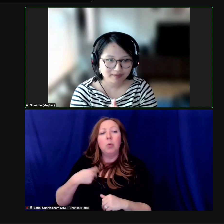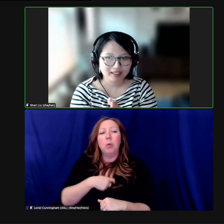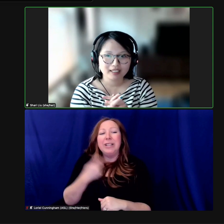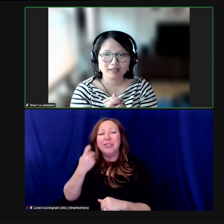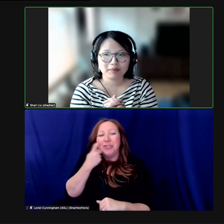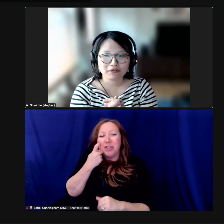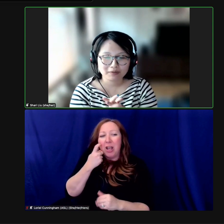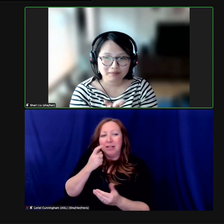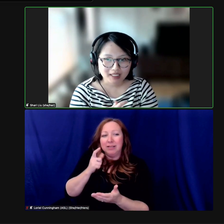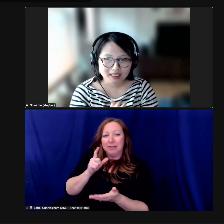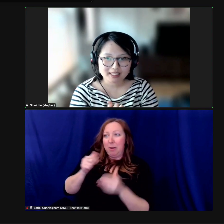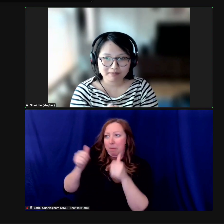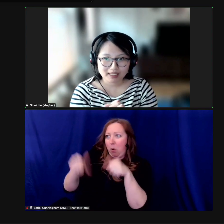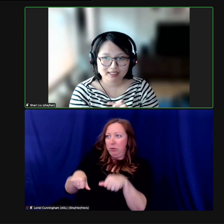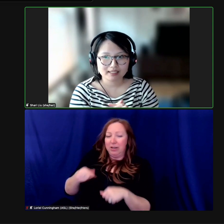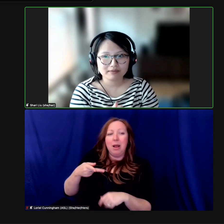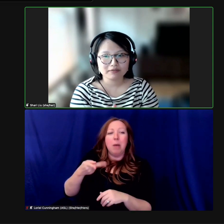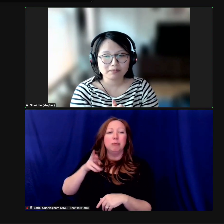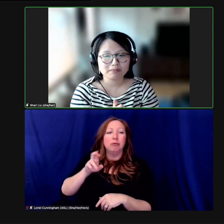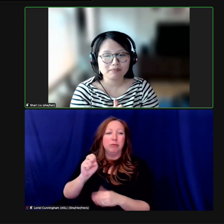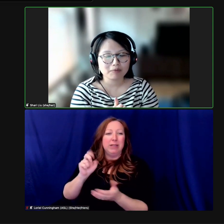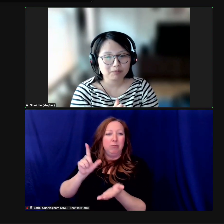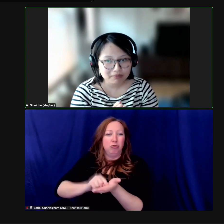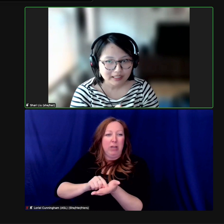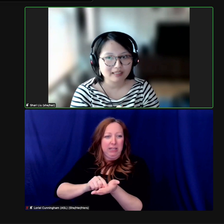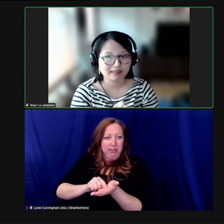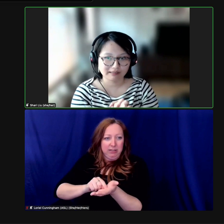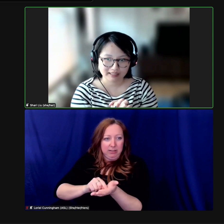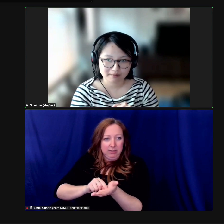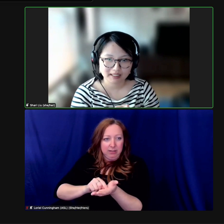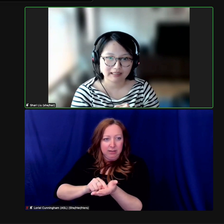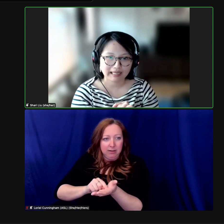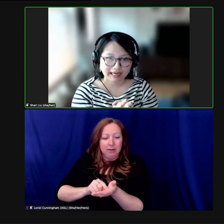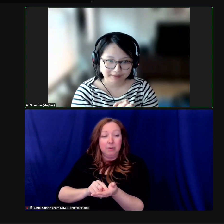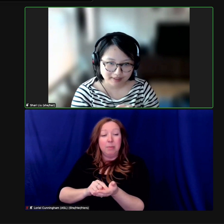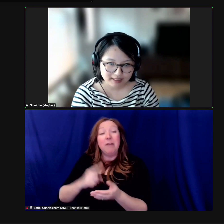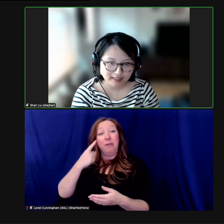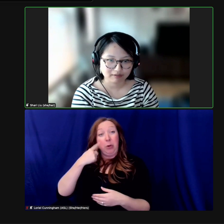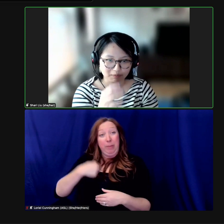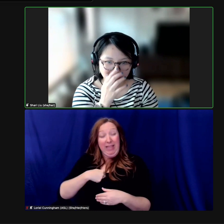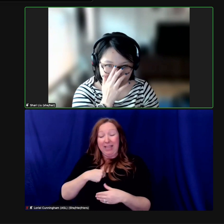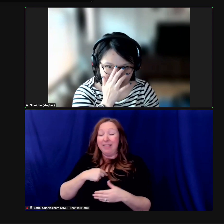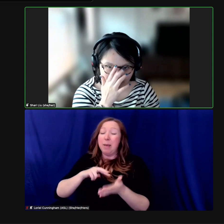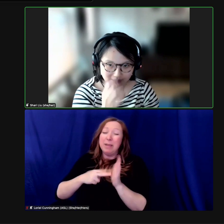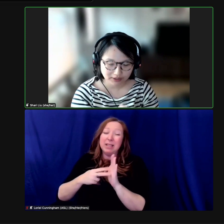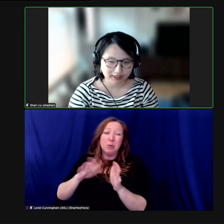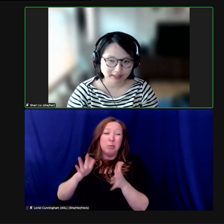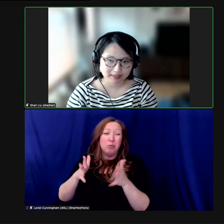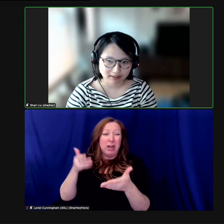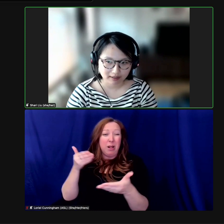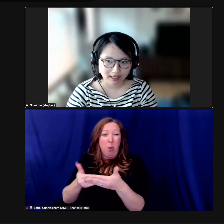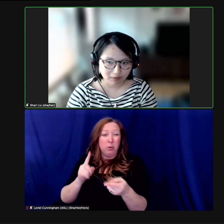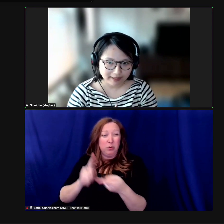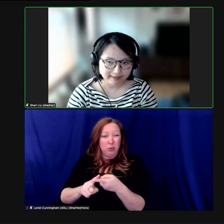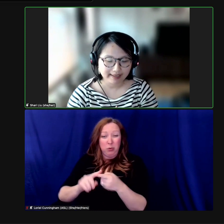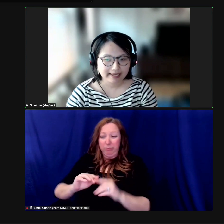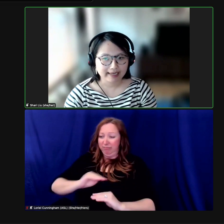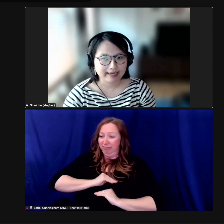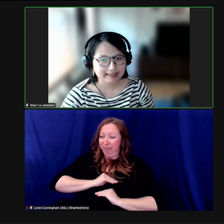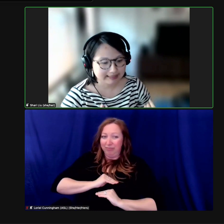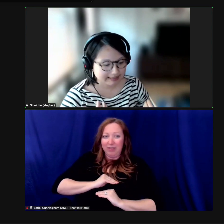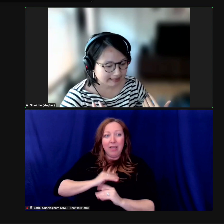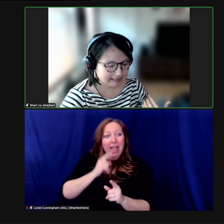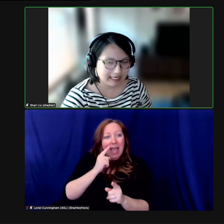look. But for me, this means that we're pretty close to meeting the accuracy and the robustness criteria that we started out